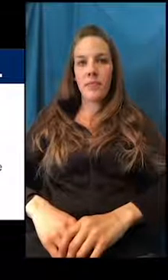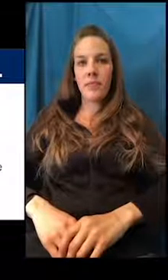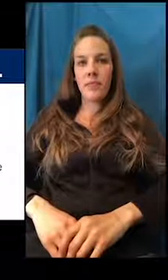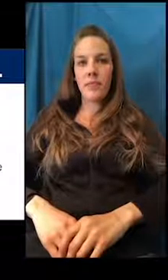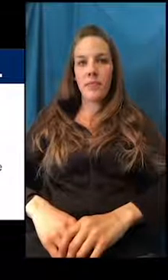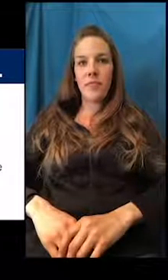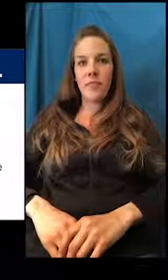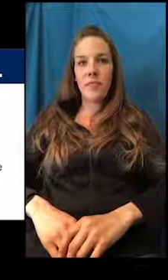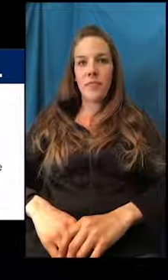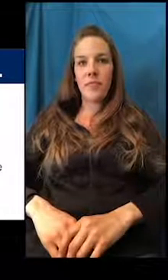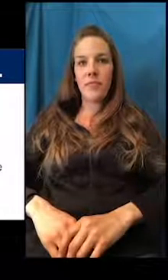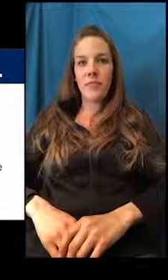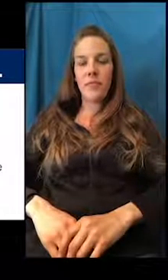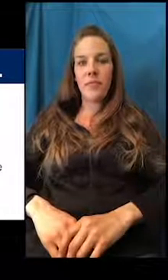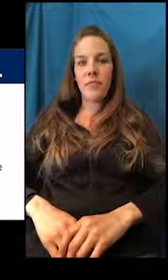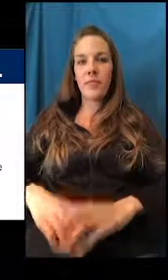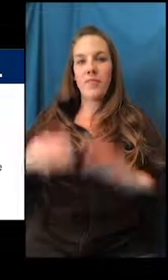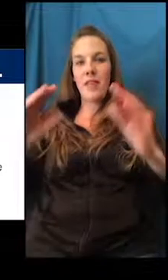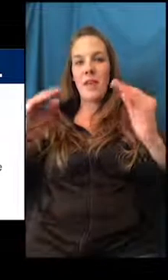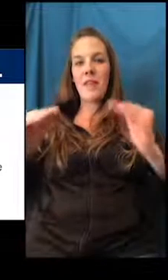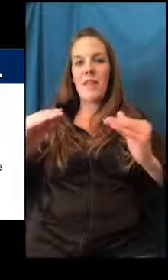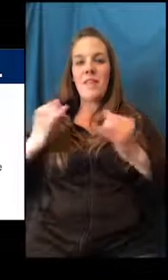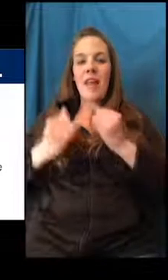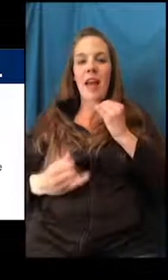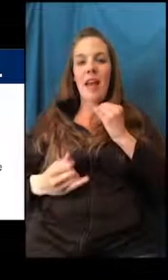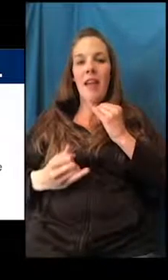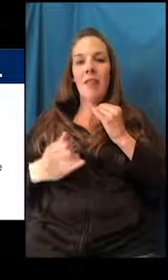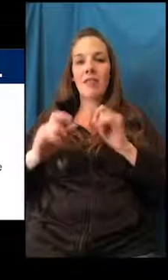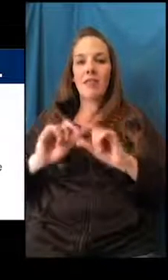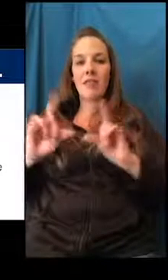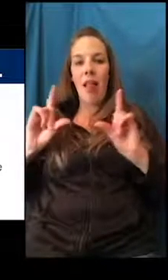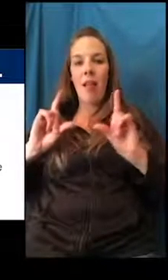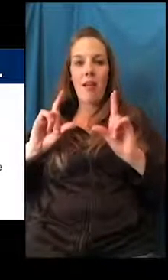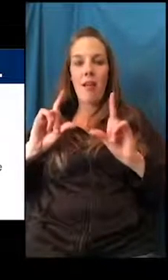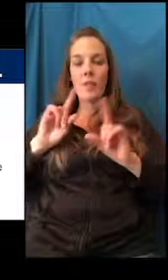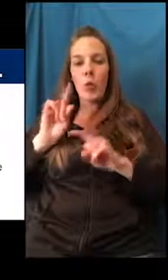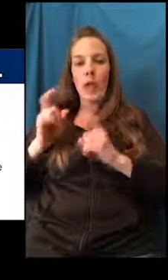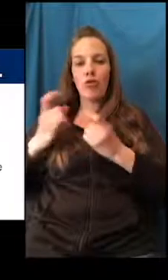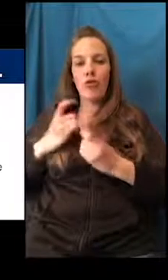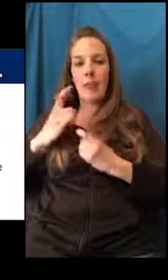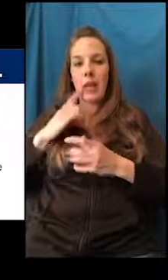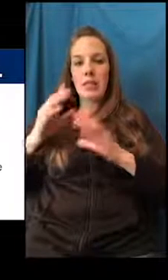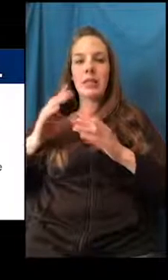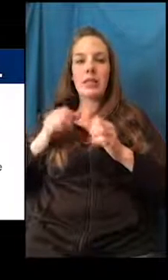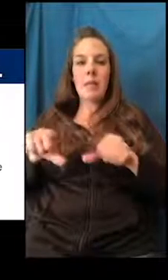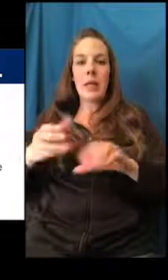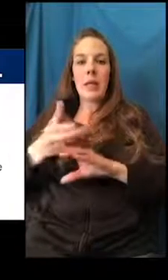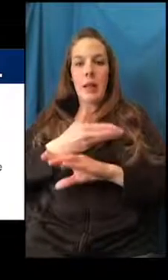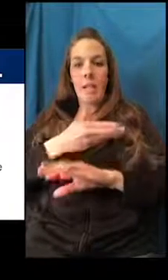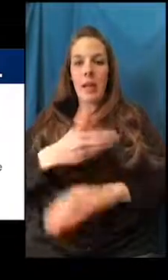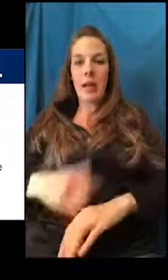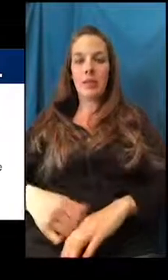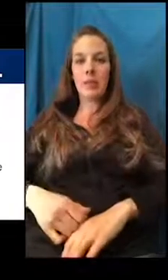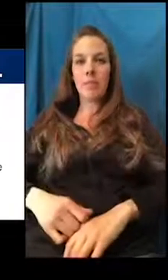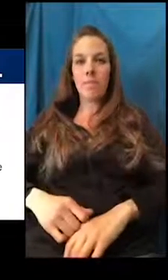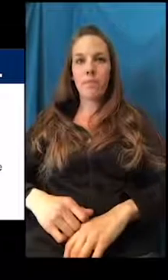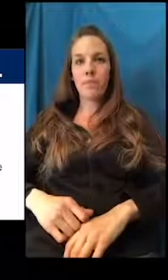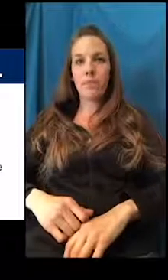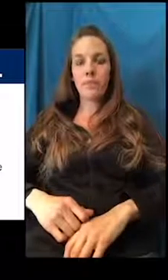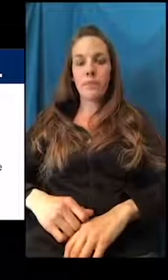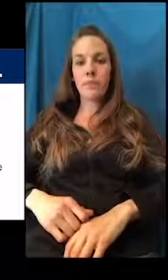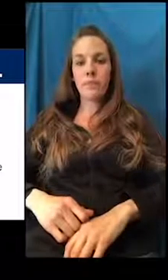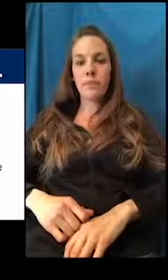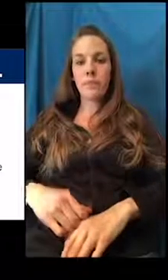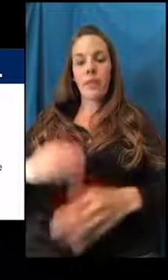Moving on to our final slide of questions that have been submitted in advance. The next